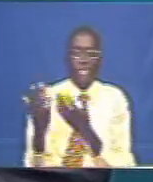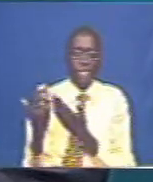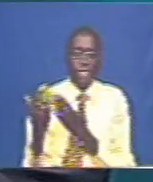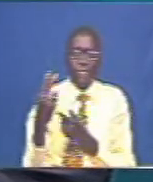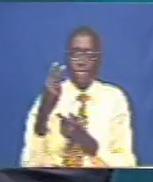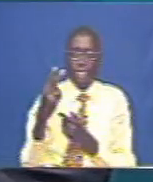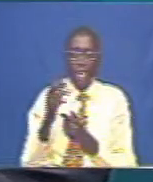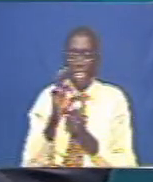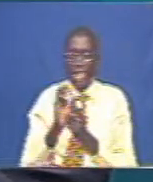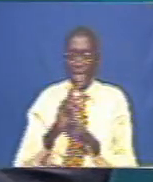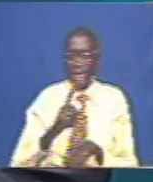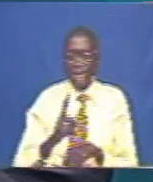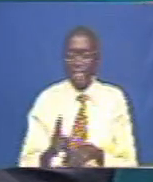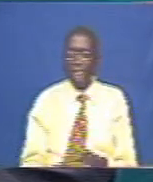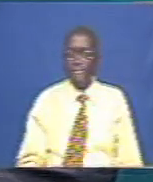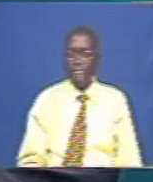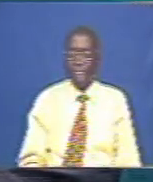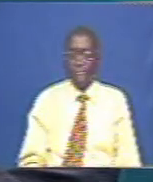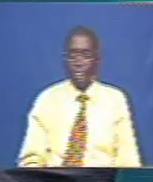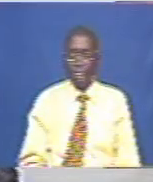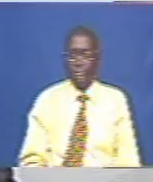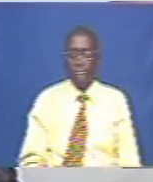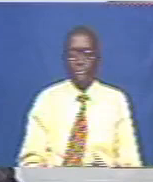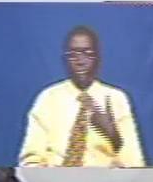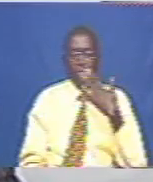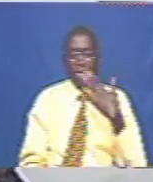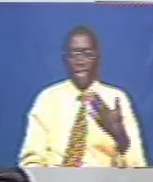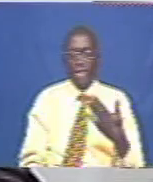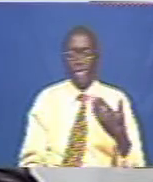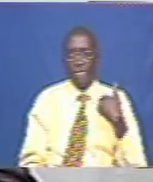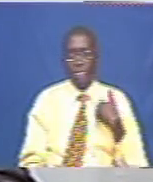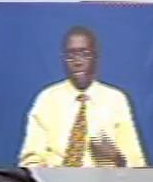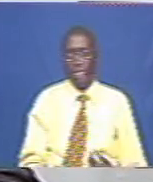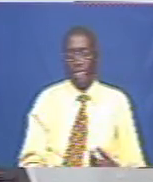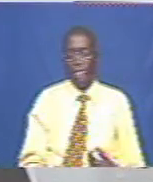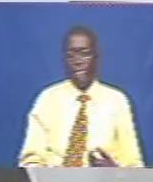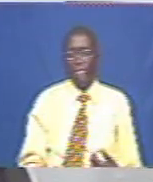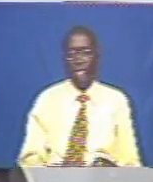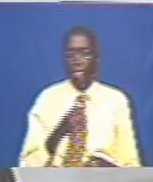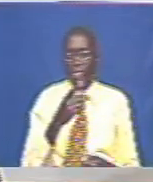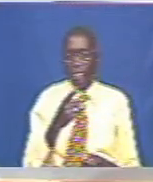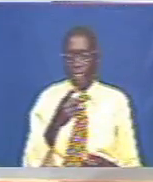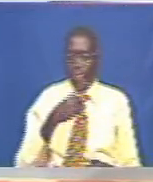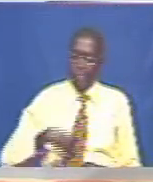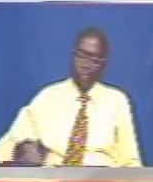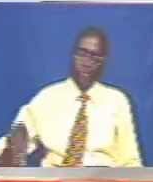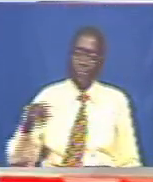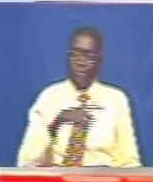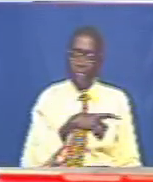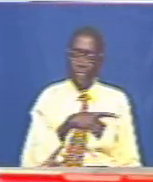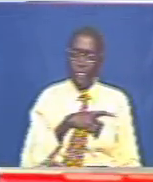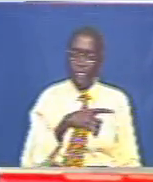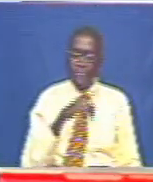seconds for you. Thank you so much, Brian. For me, I want to thank you so much. For us, our